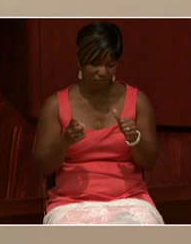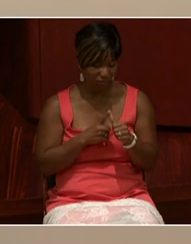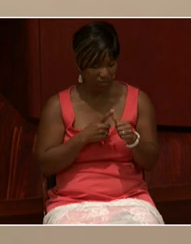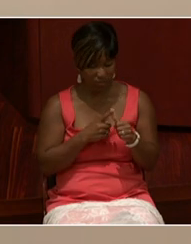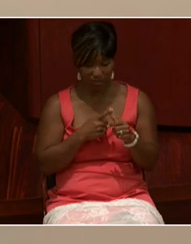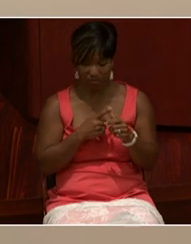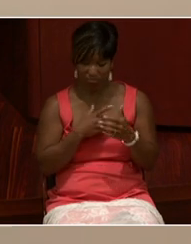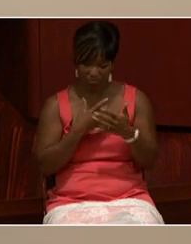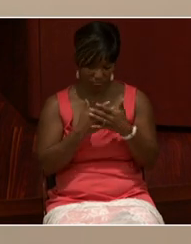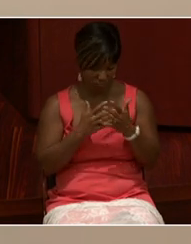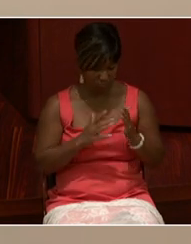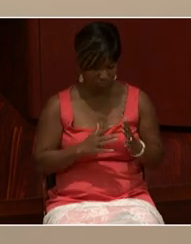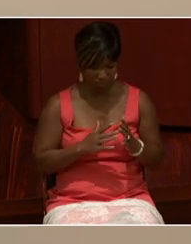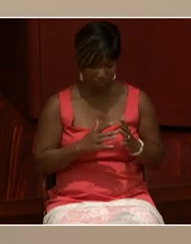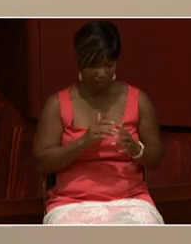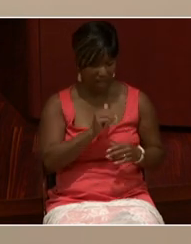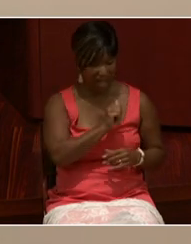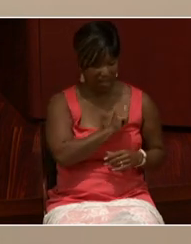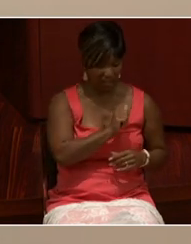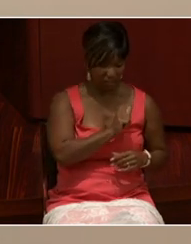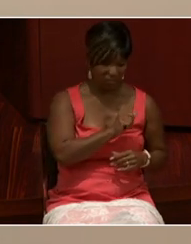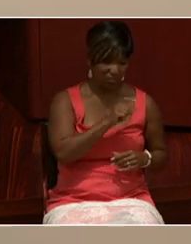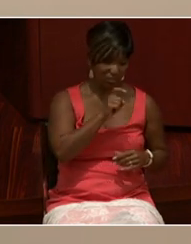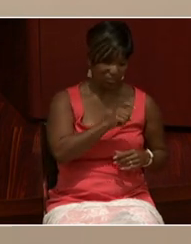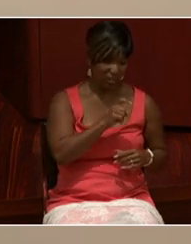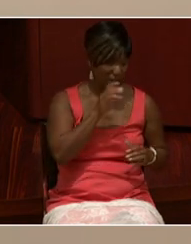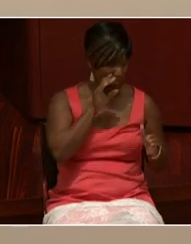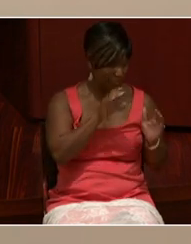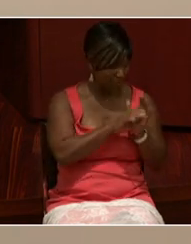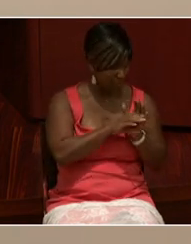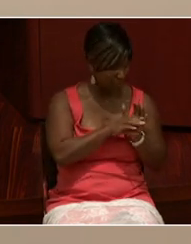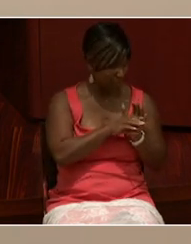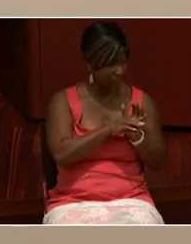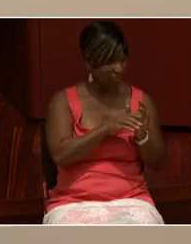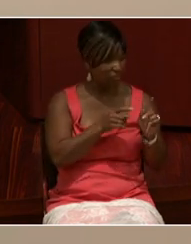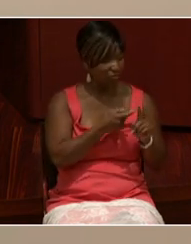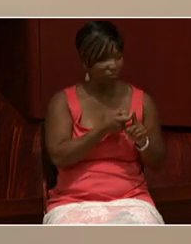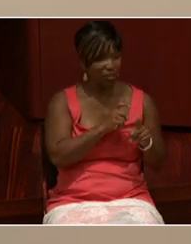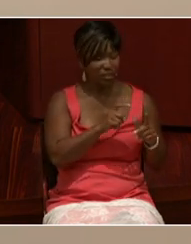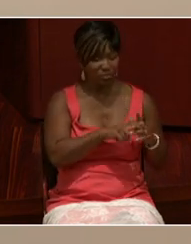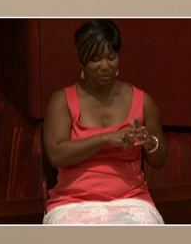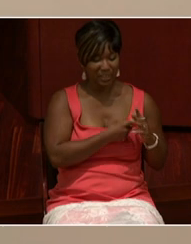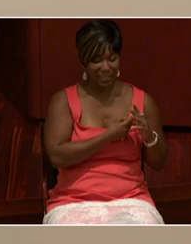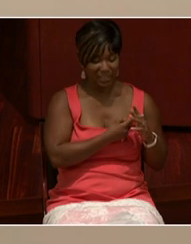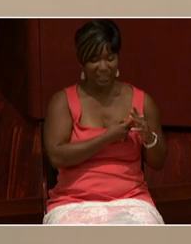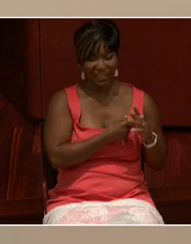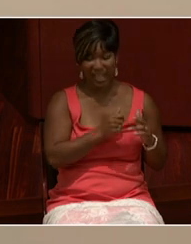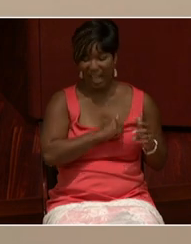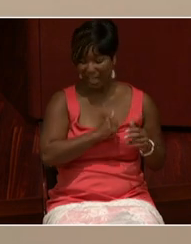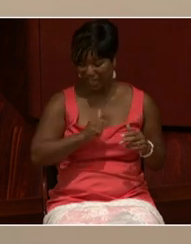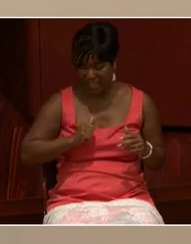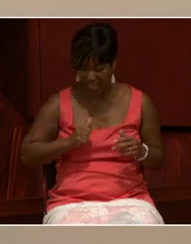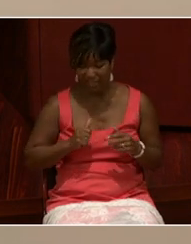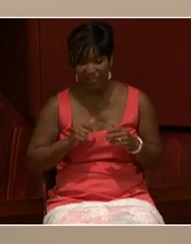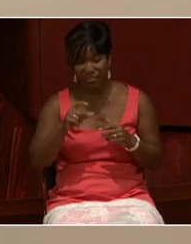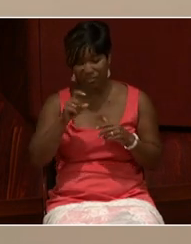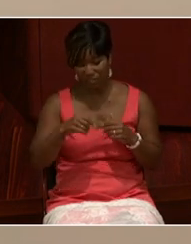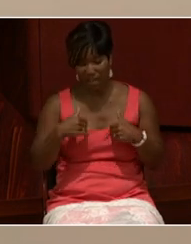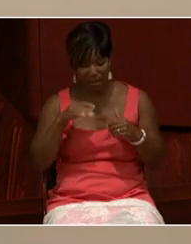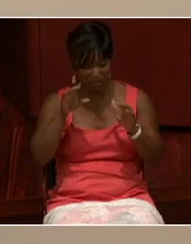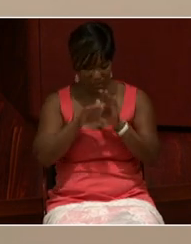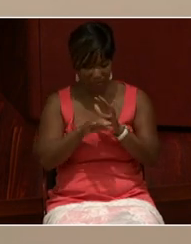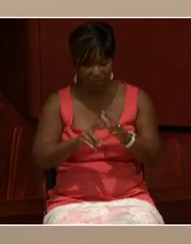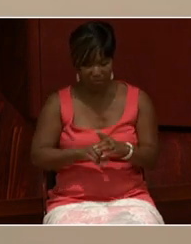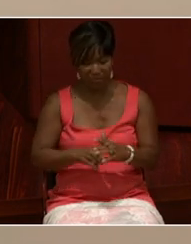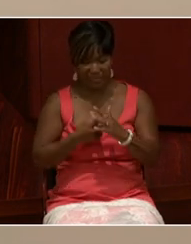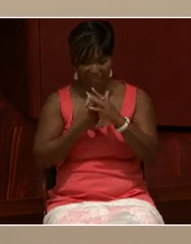I believe for Alcatraz, they should have mugshots from the very beginning. In Atlanta, they likely have mugshots from the very beginning, as well